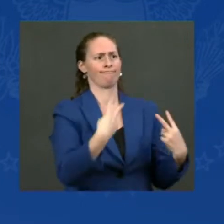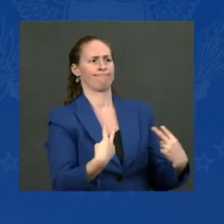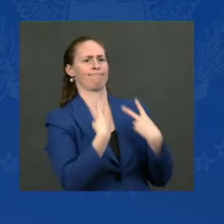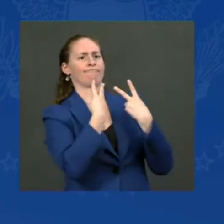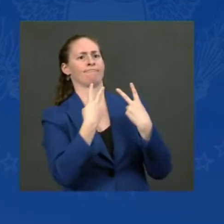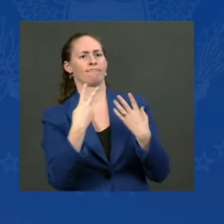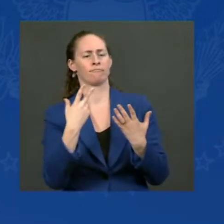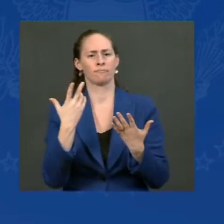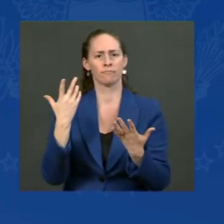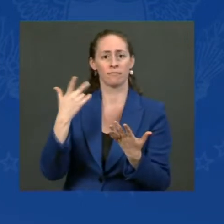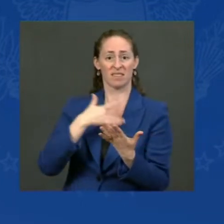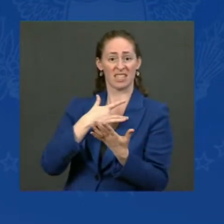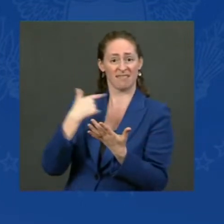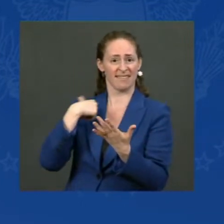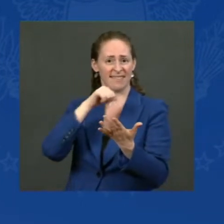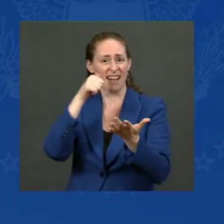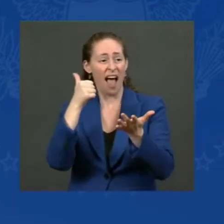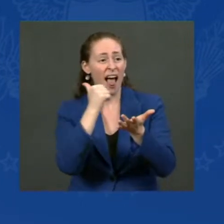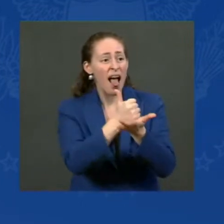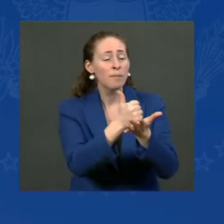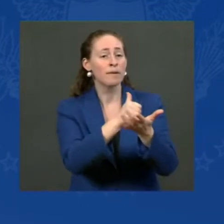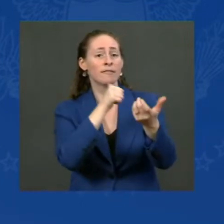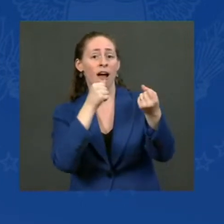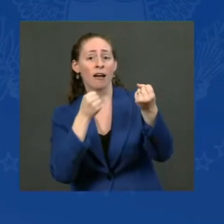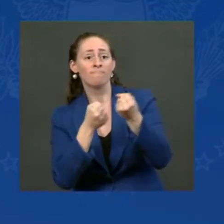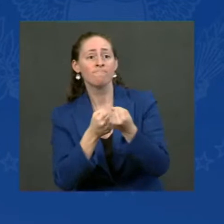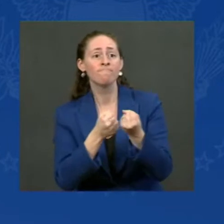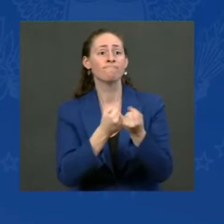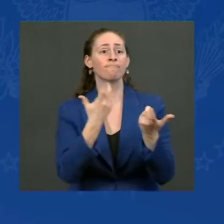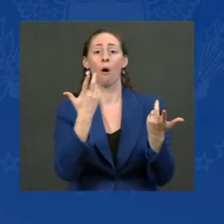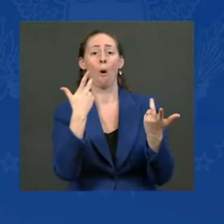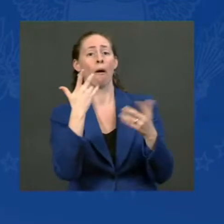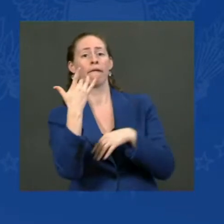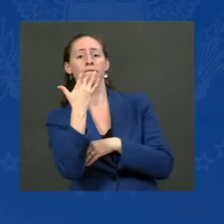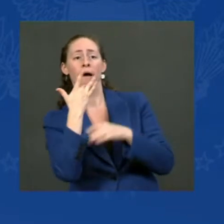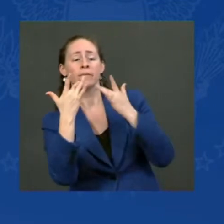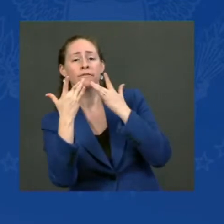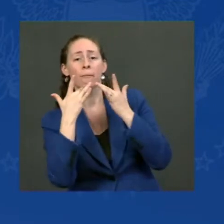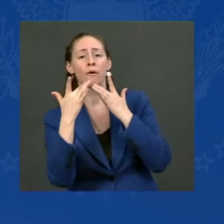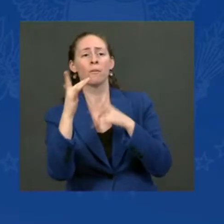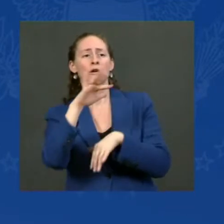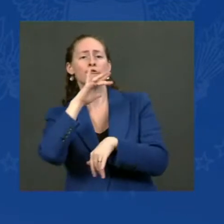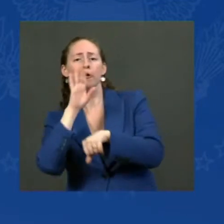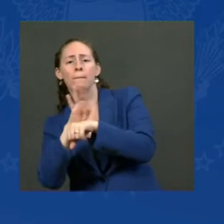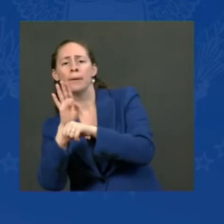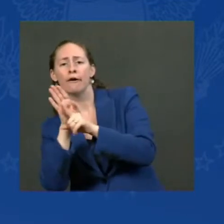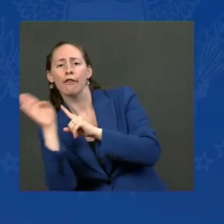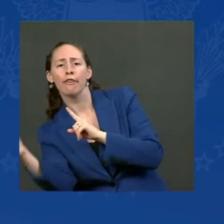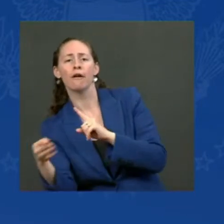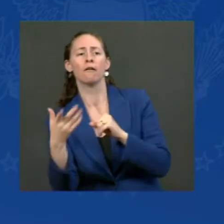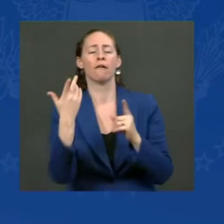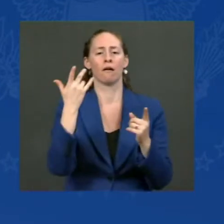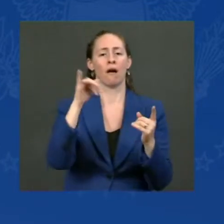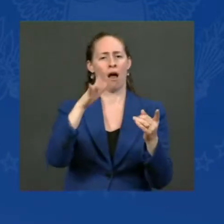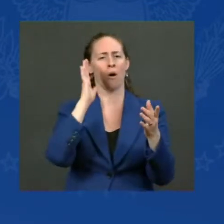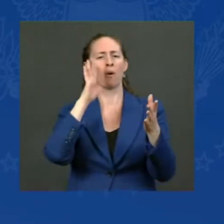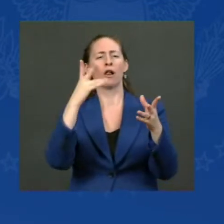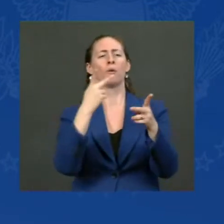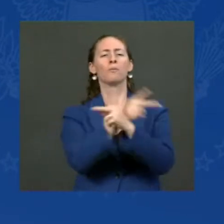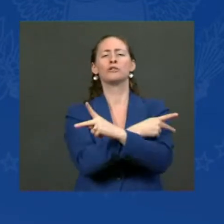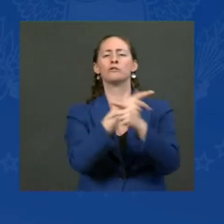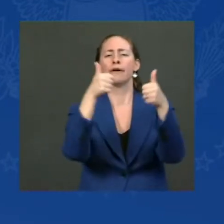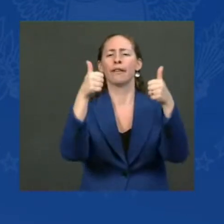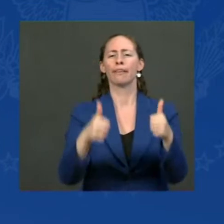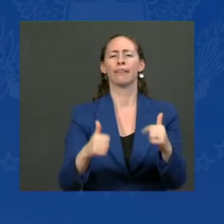needs. Corruption fuels inequality, siphons off a nation's